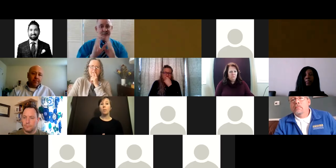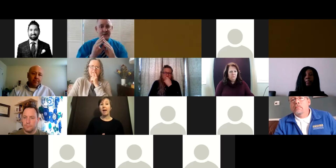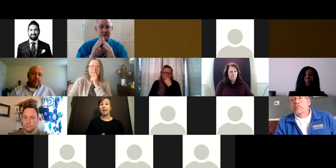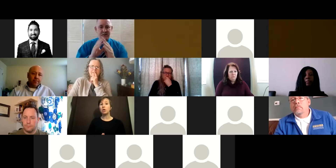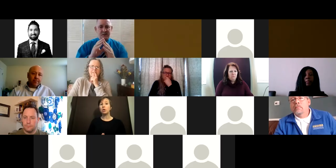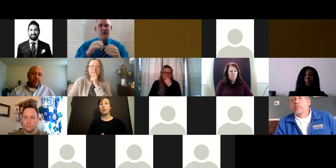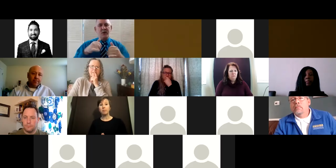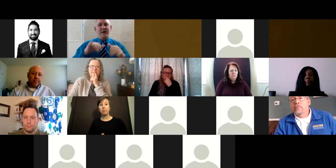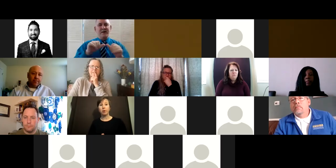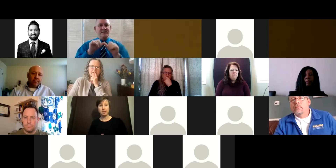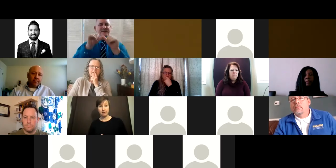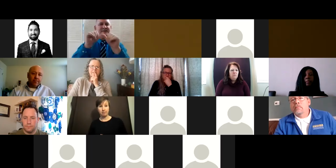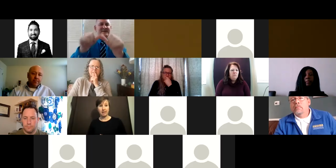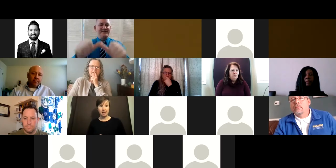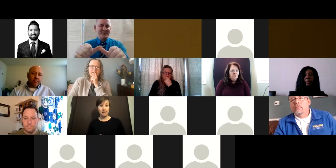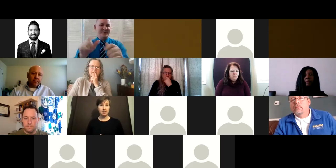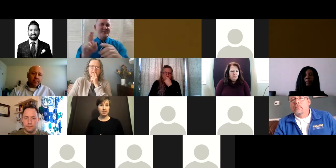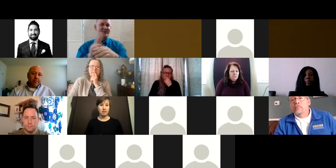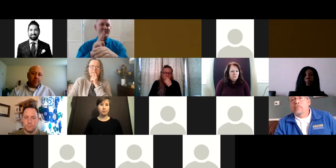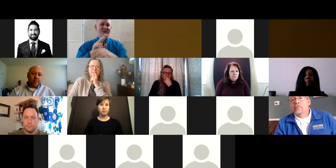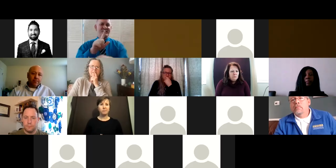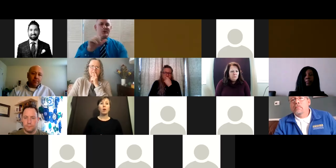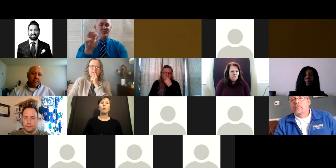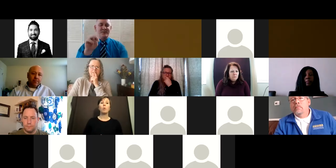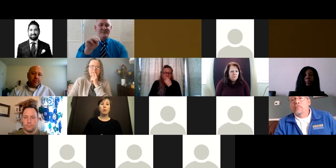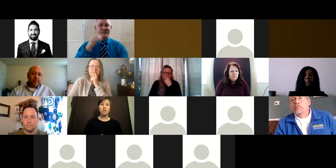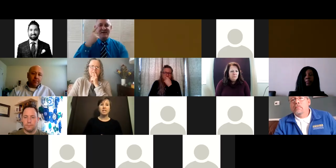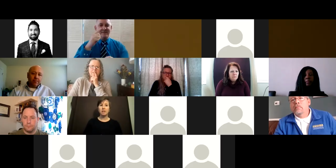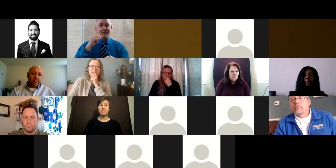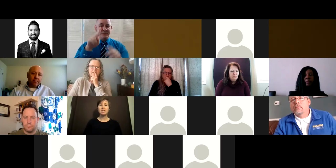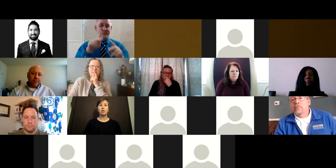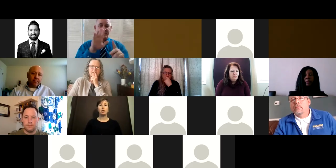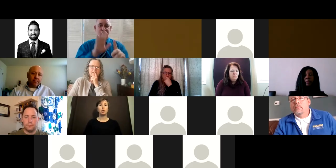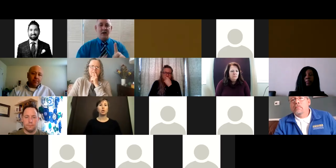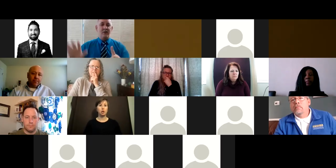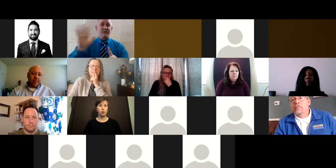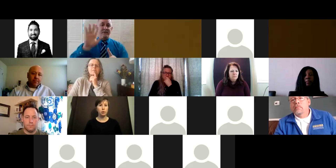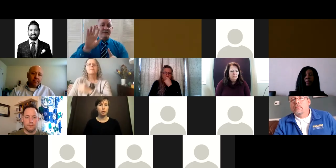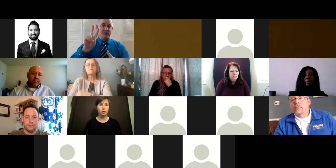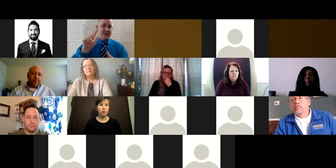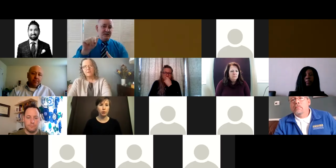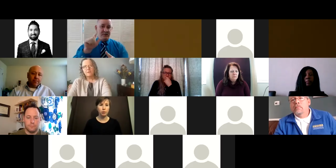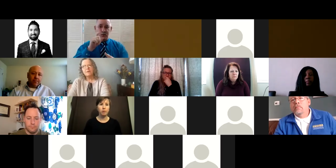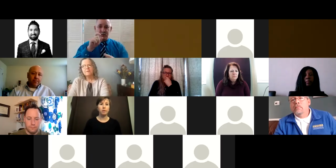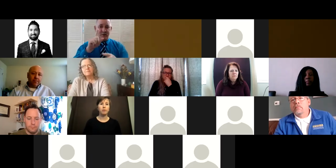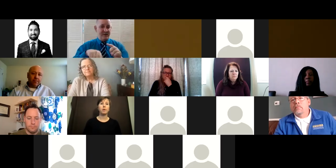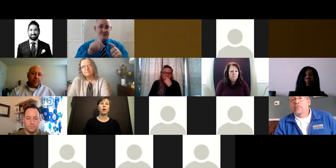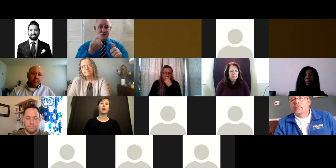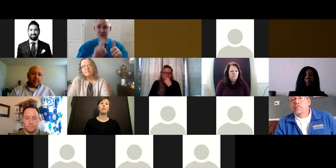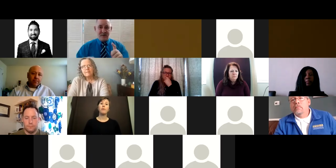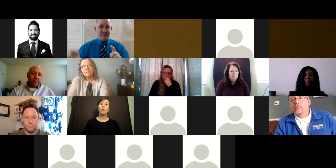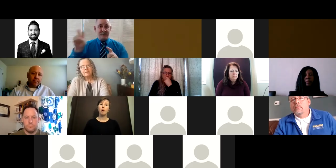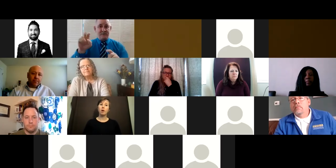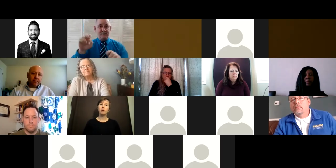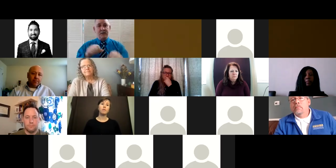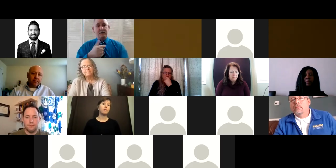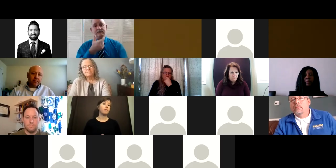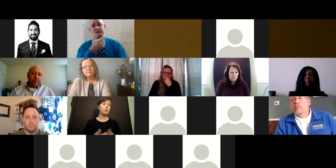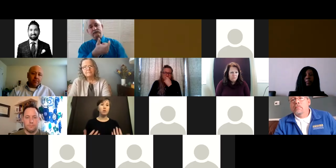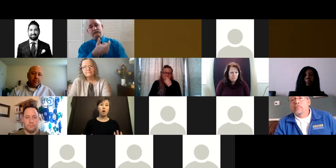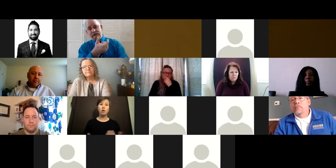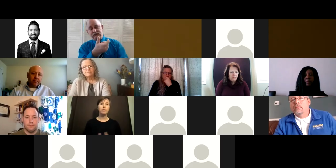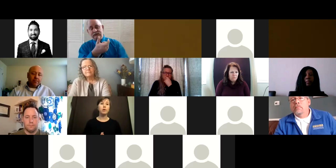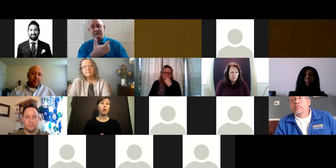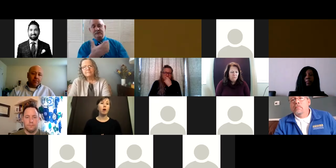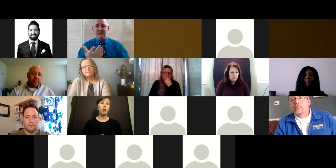we go back to in-person meetings, we will still continue to use Zoom for